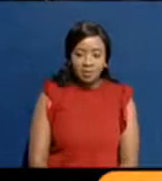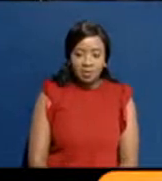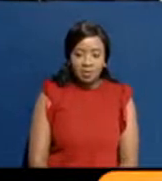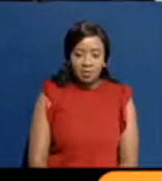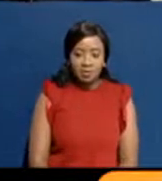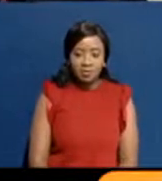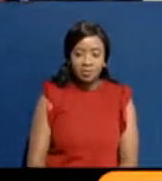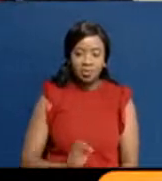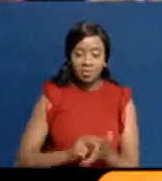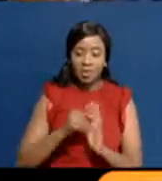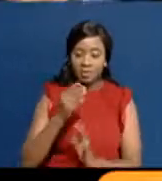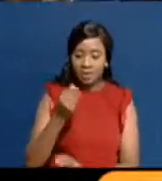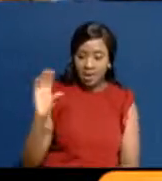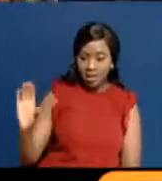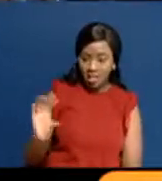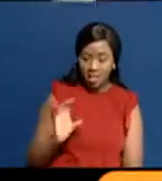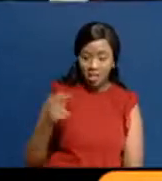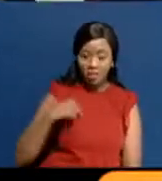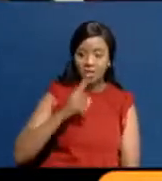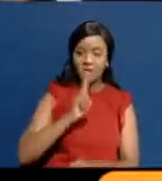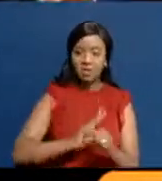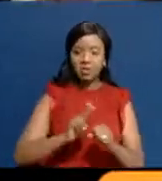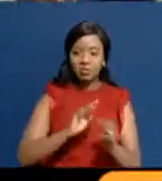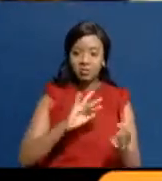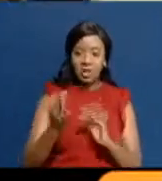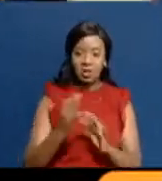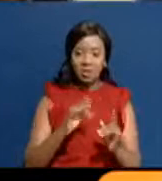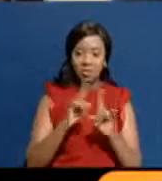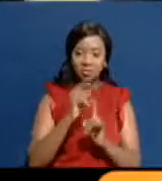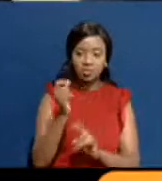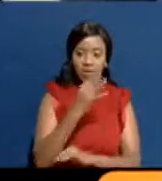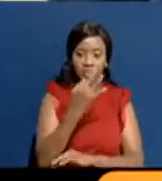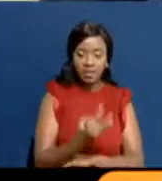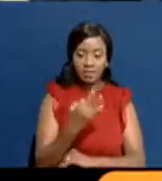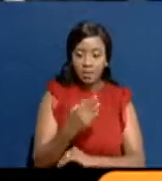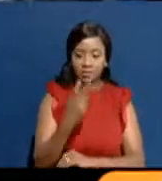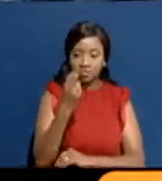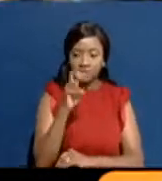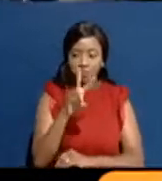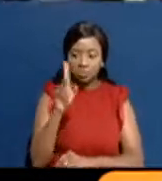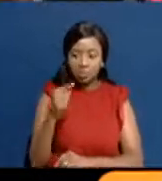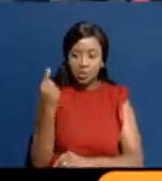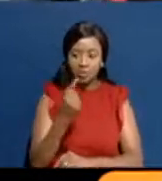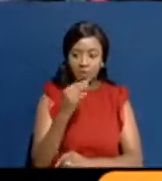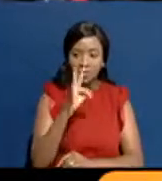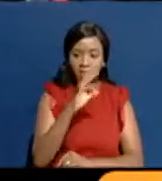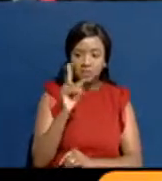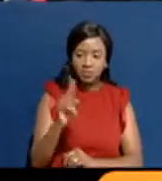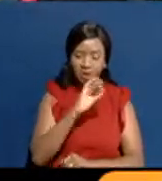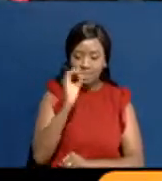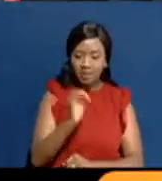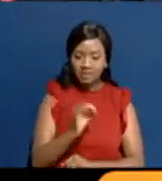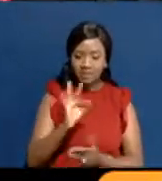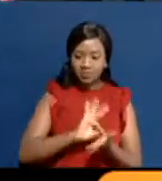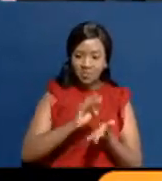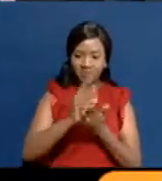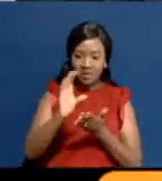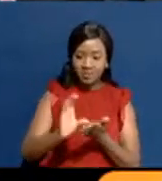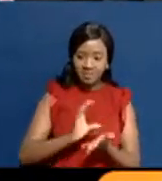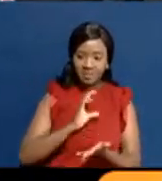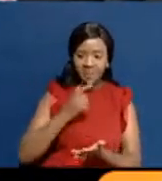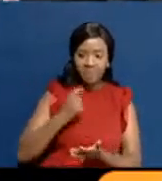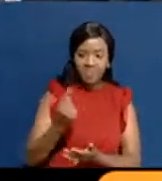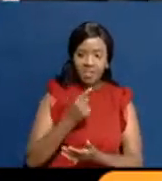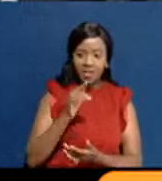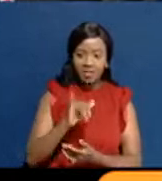using them? Are we using them to full potential? By March of 2021, only 31% of the funds that were needed had been used. And bear in mind